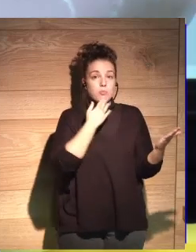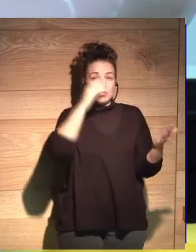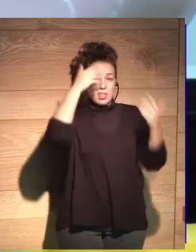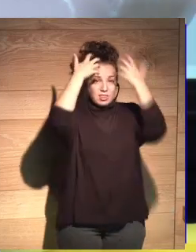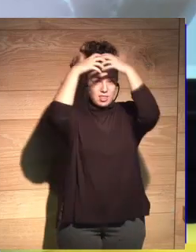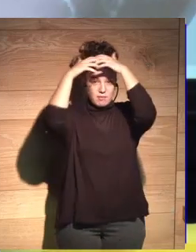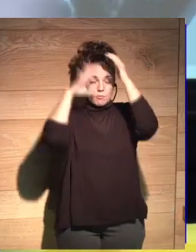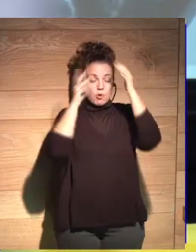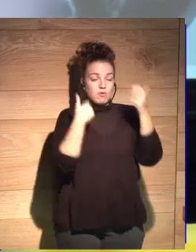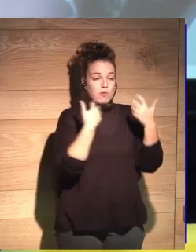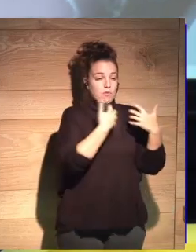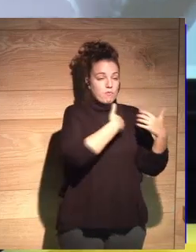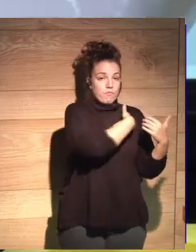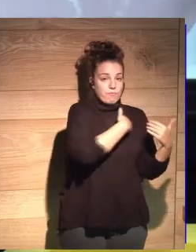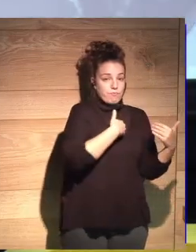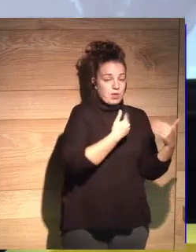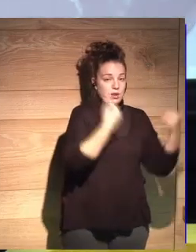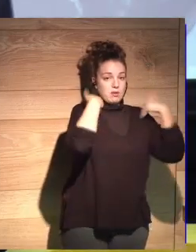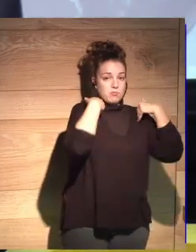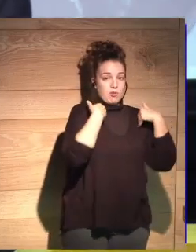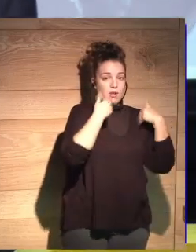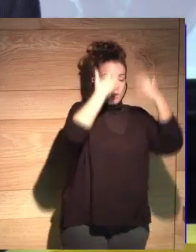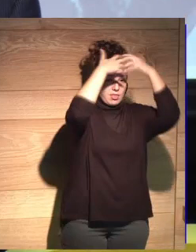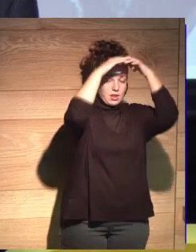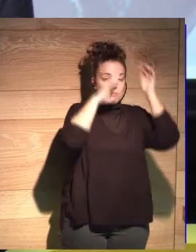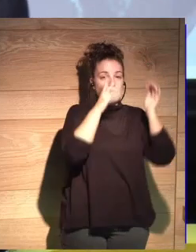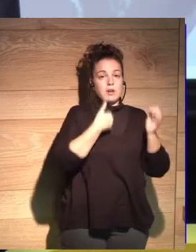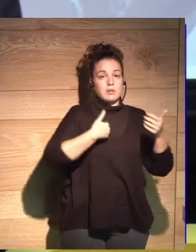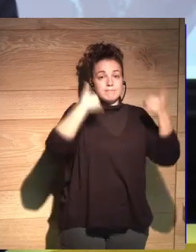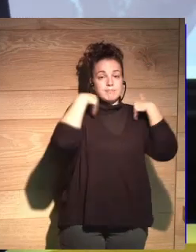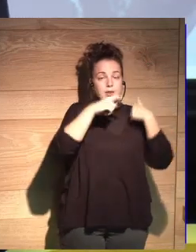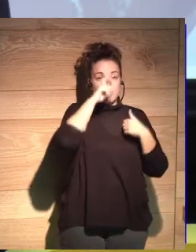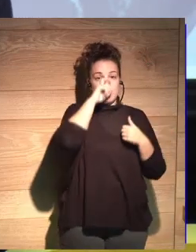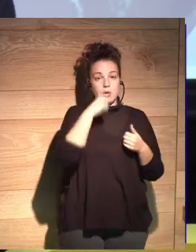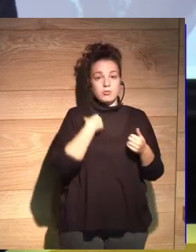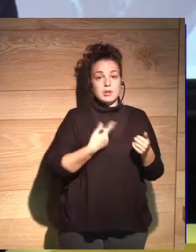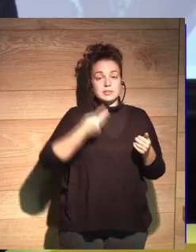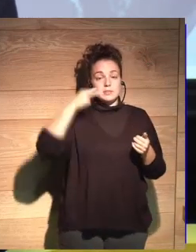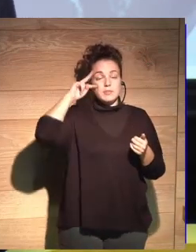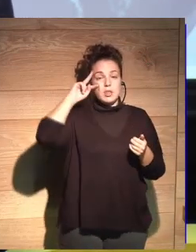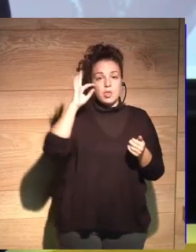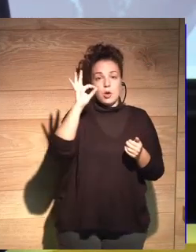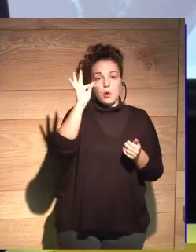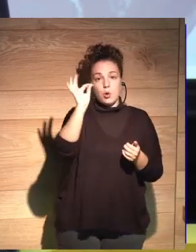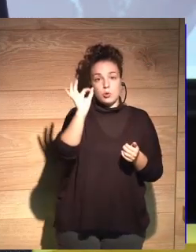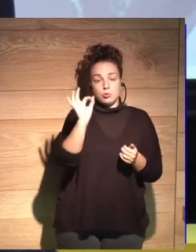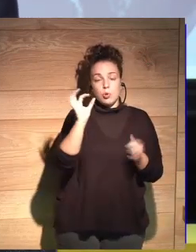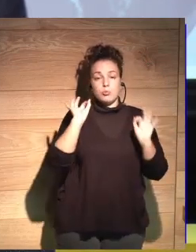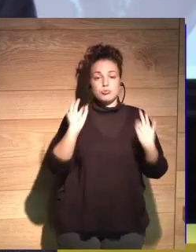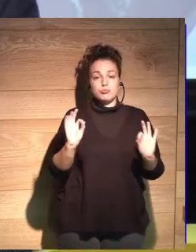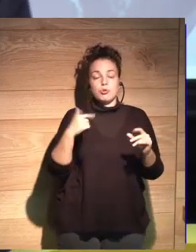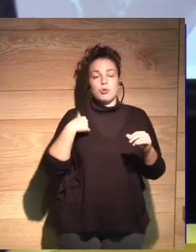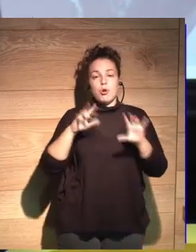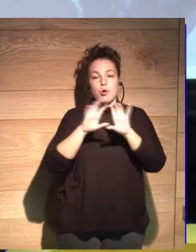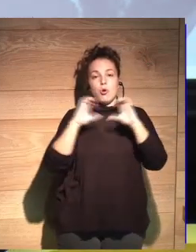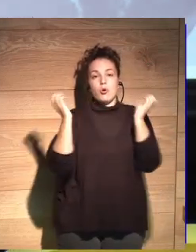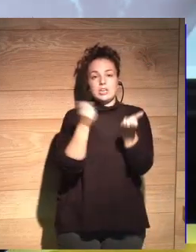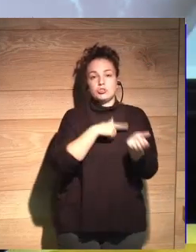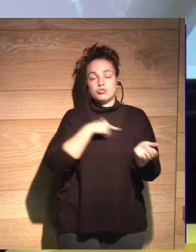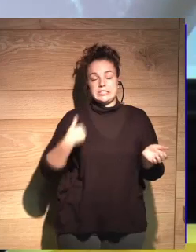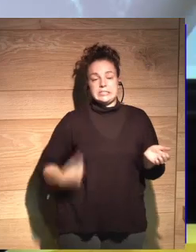normal person. I had my Otto experience when I was attending a conference in China a few years back. Suddenly,